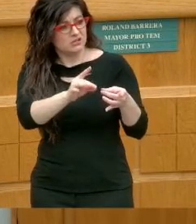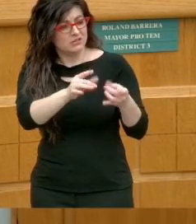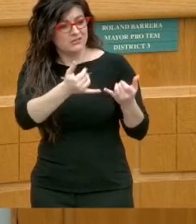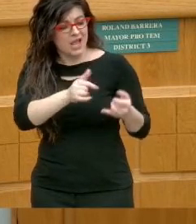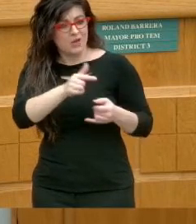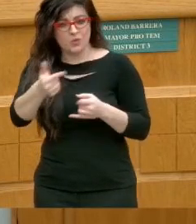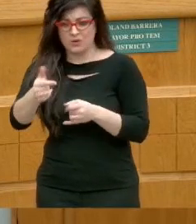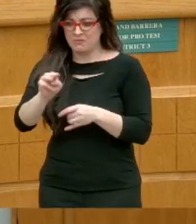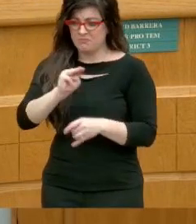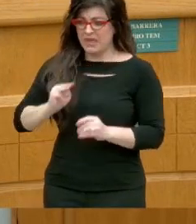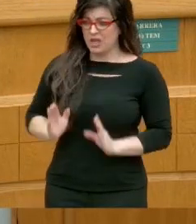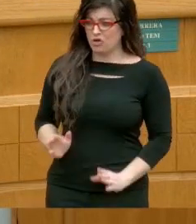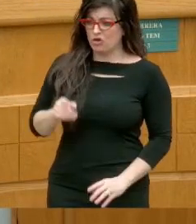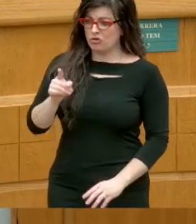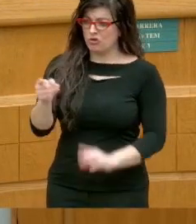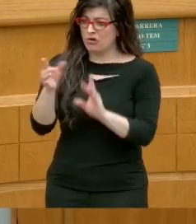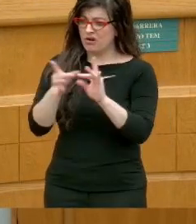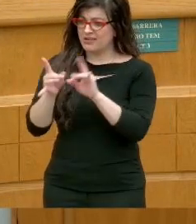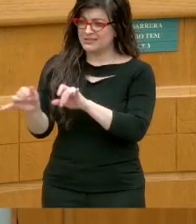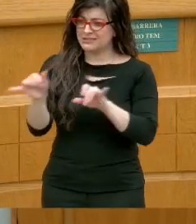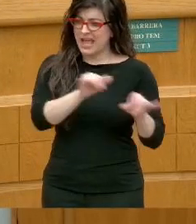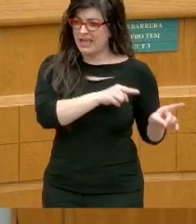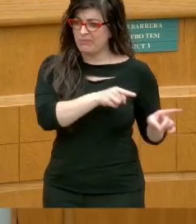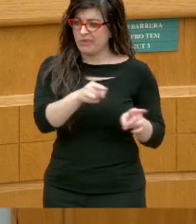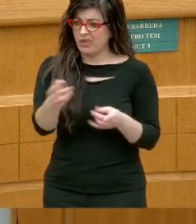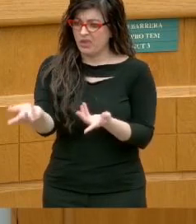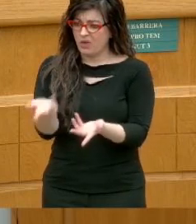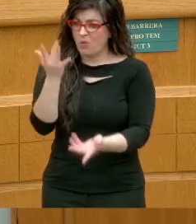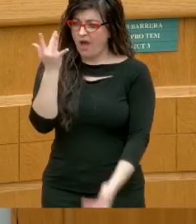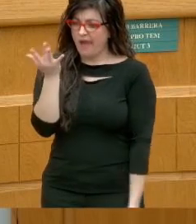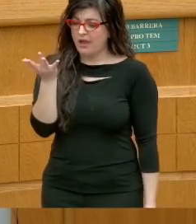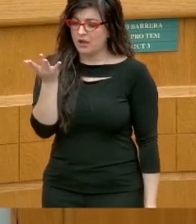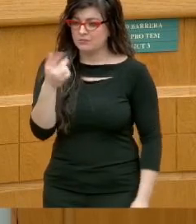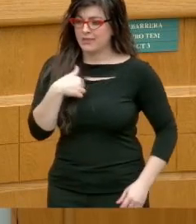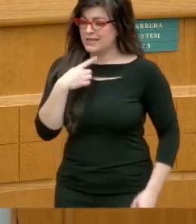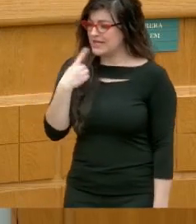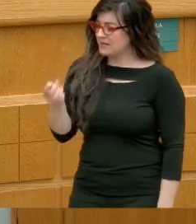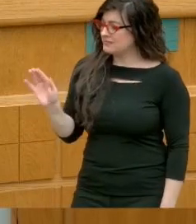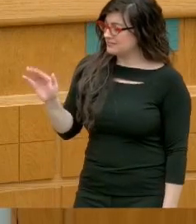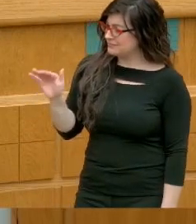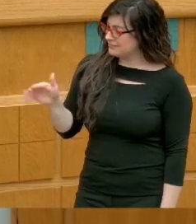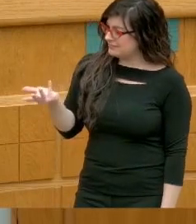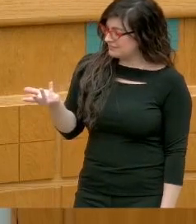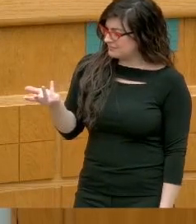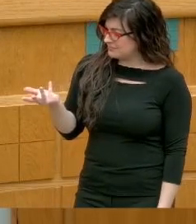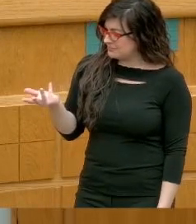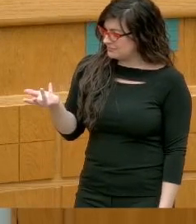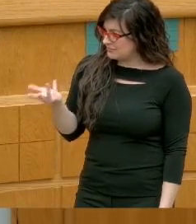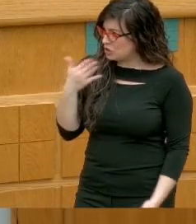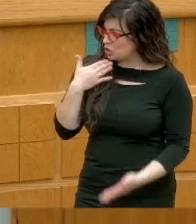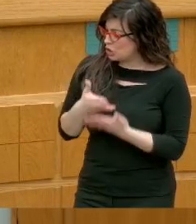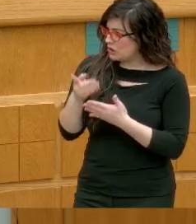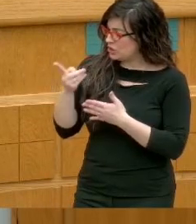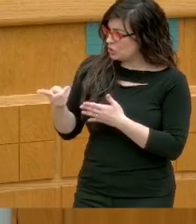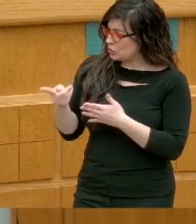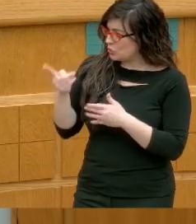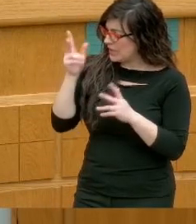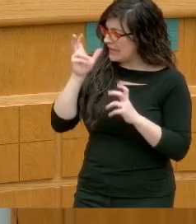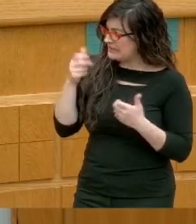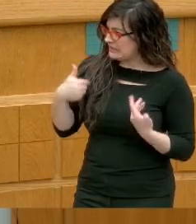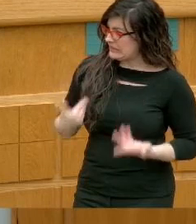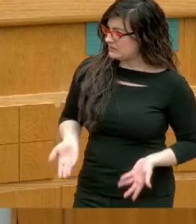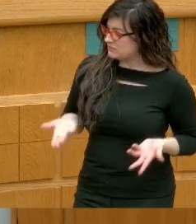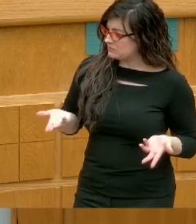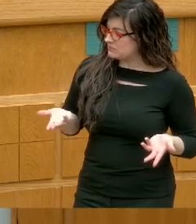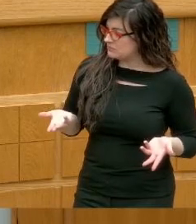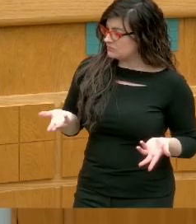you're listening. You know, I think they were kind of hoping there'd be a fight between what Peter says and what the judge says